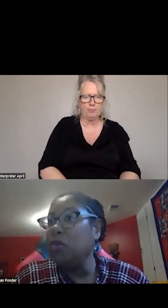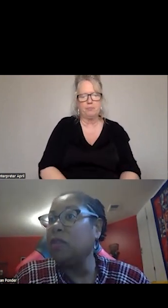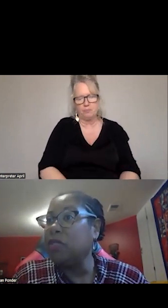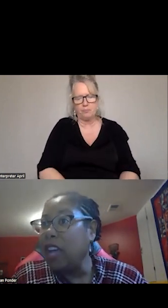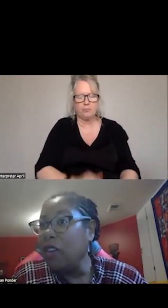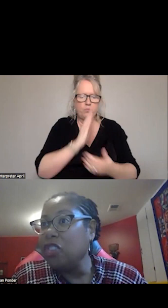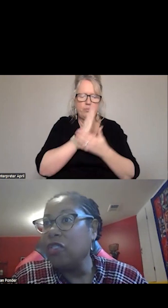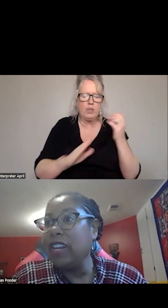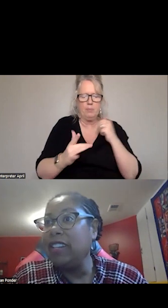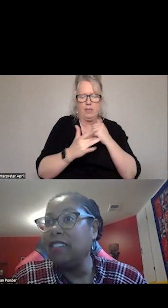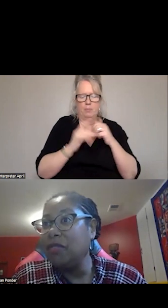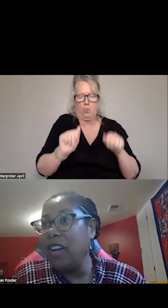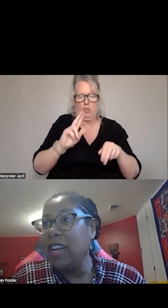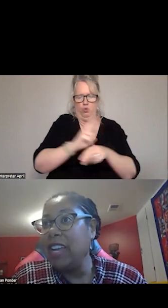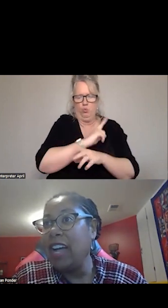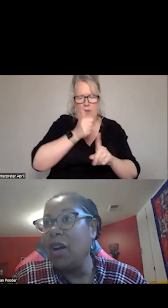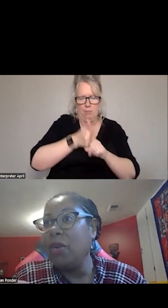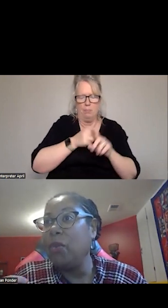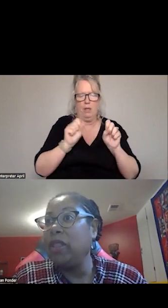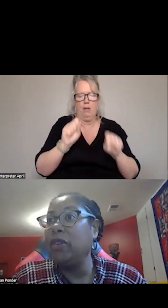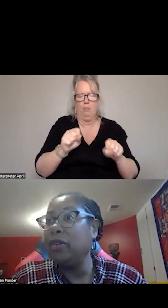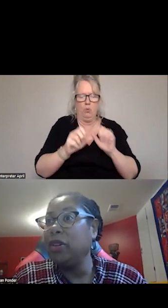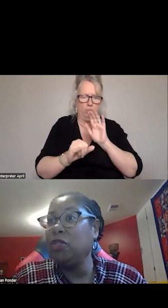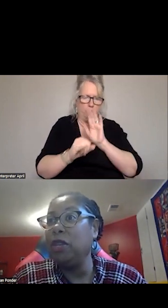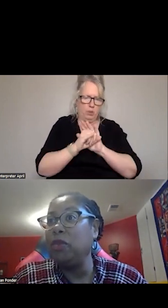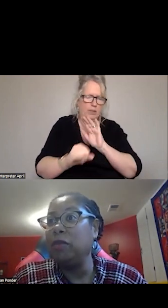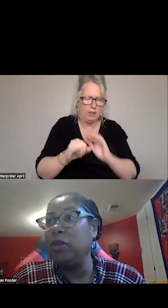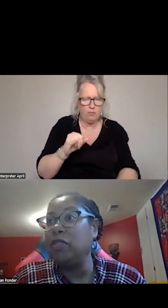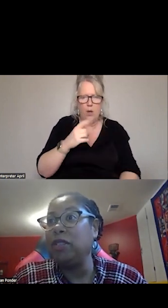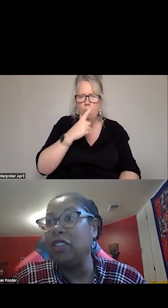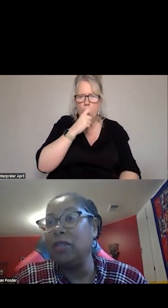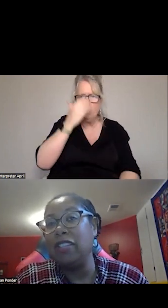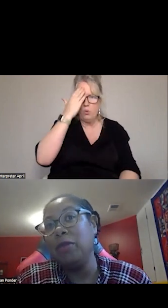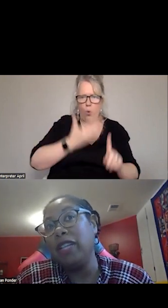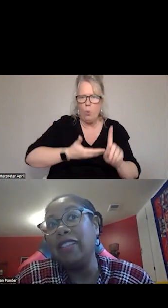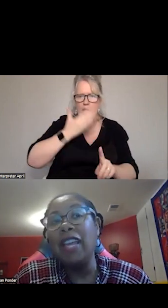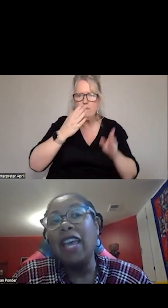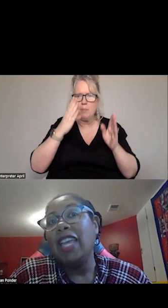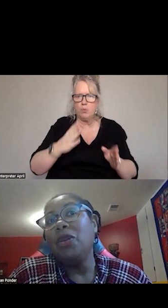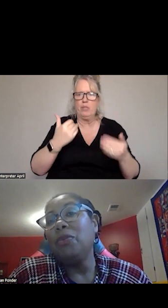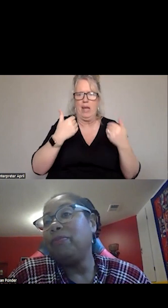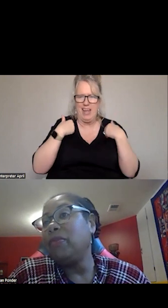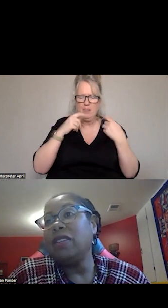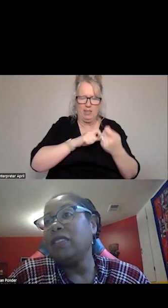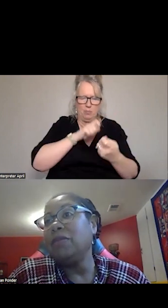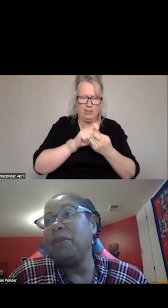they use themselves to try and identify when they're, speaking with somebody who has a particular disability, because,